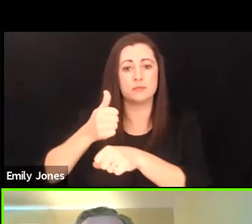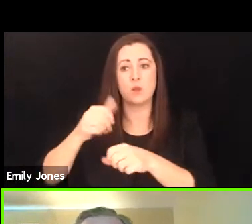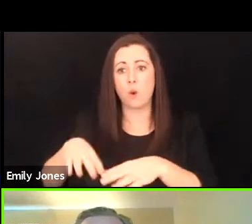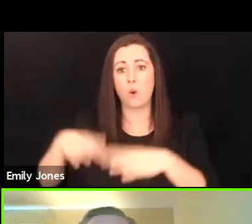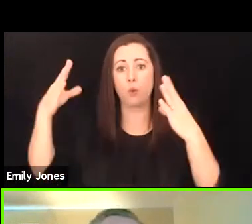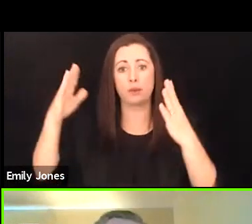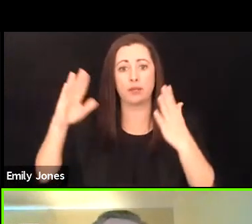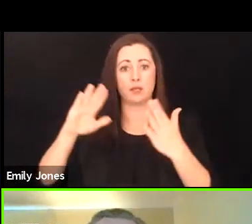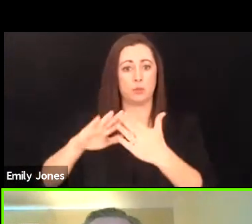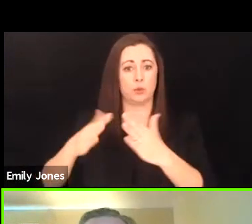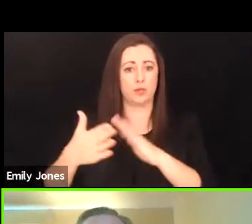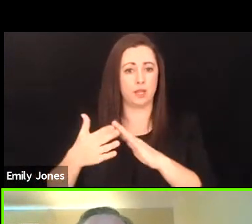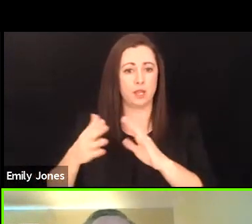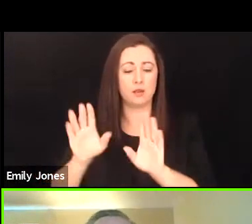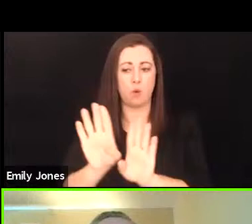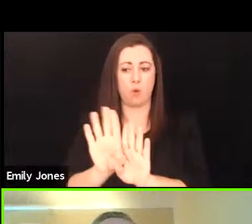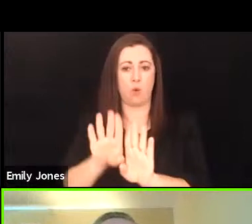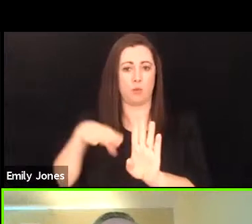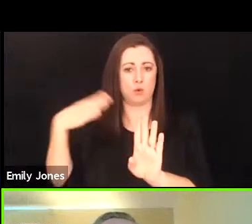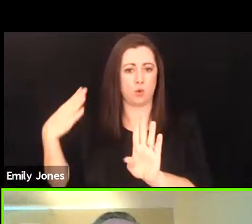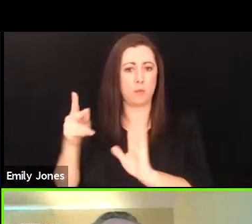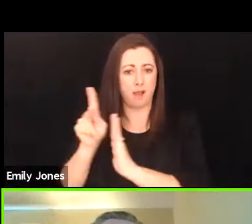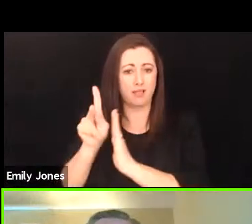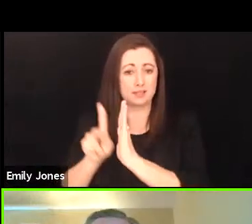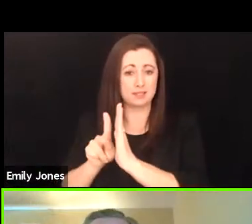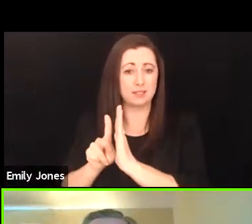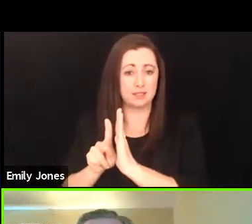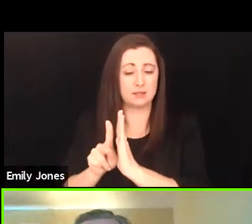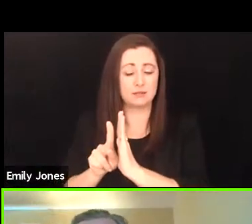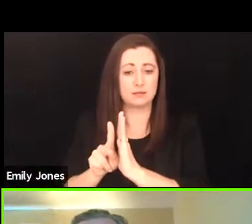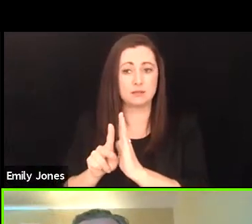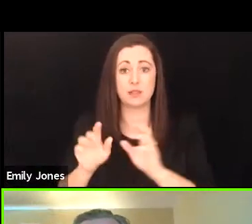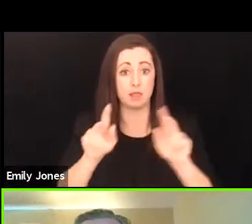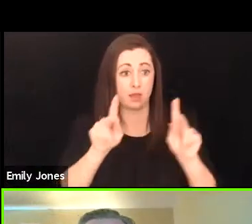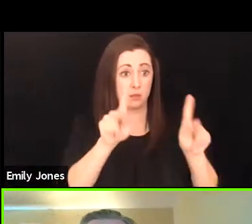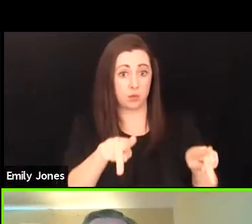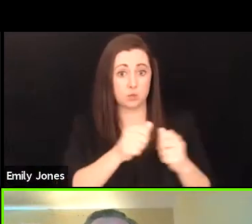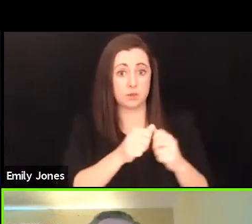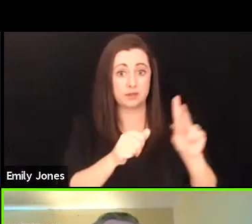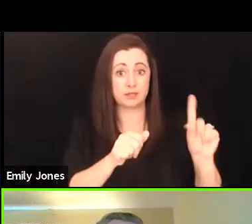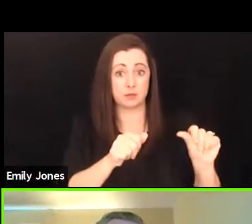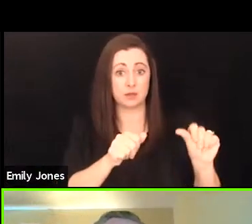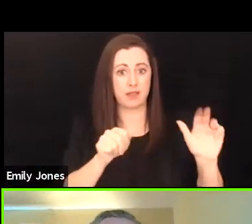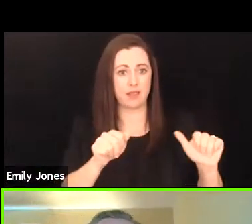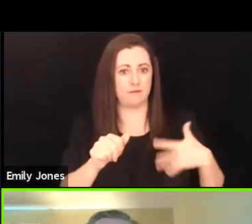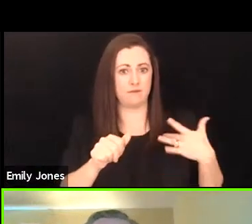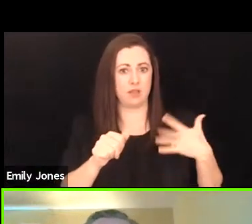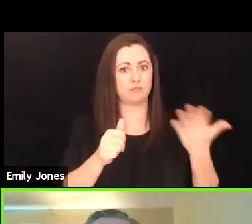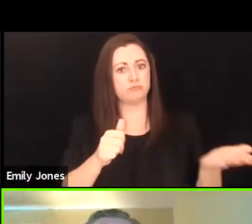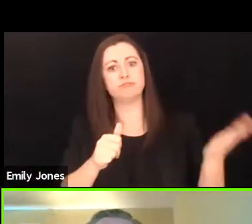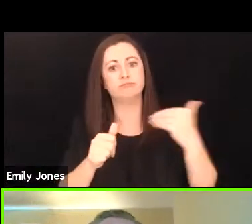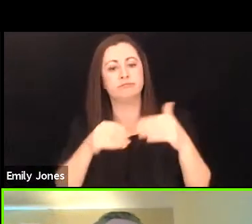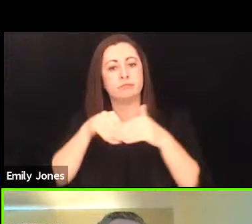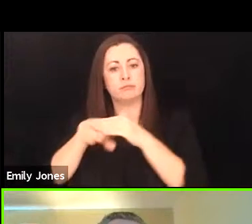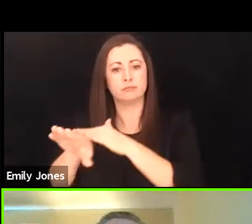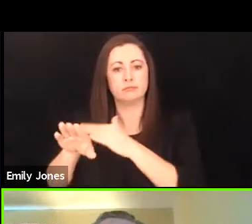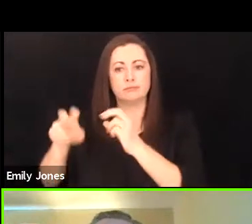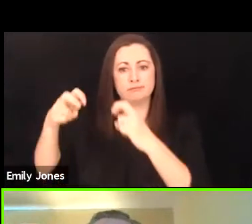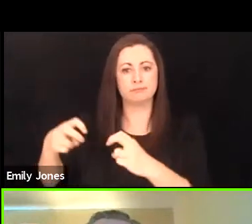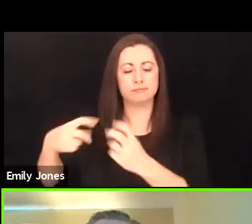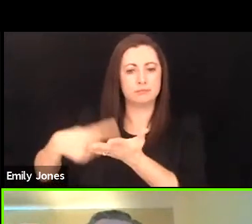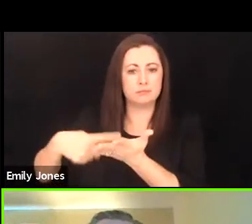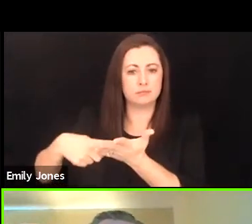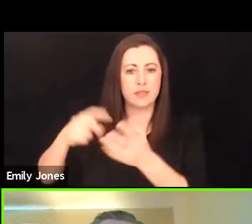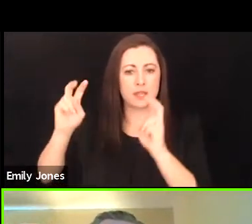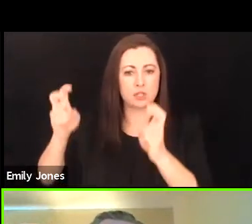an open door policy where, you know, the individual with the disability can come in and discuss a issue with them, then the manager